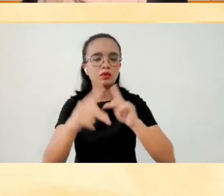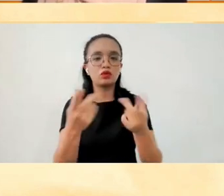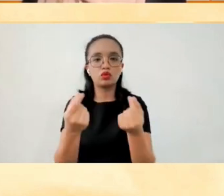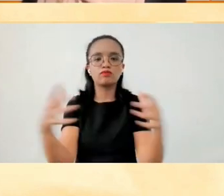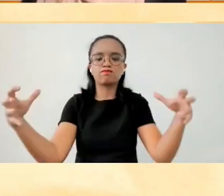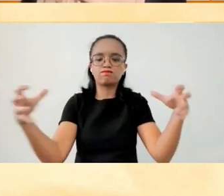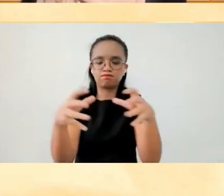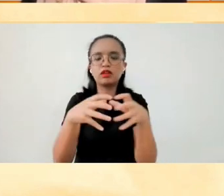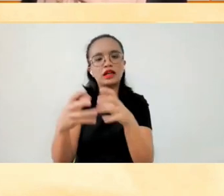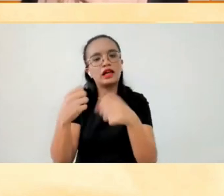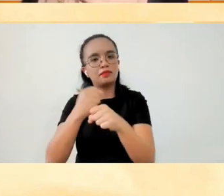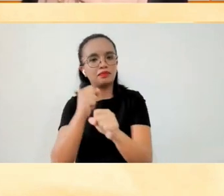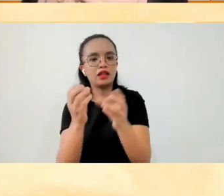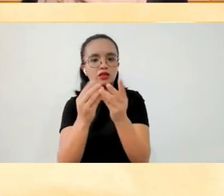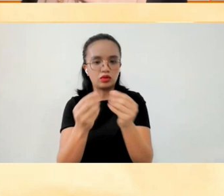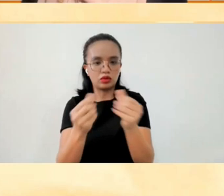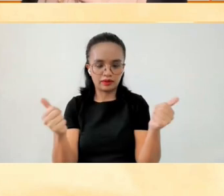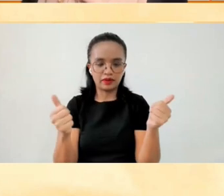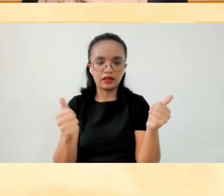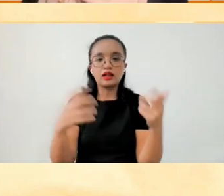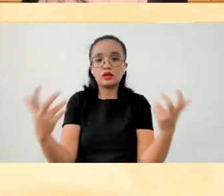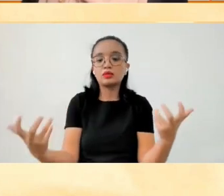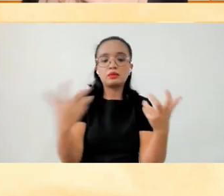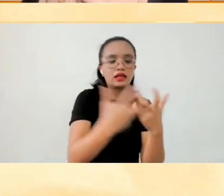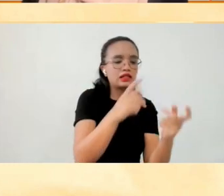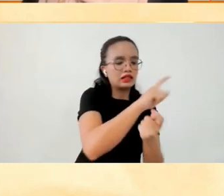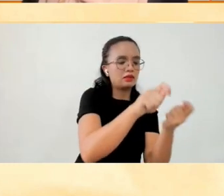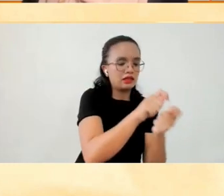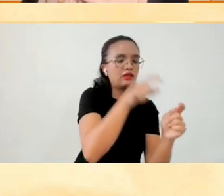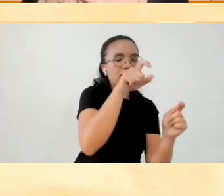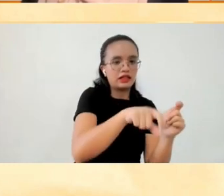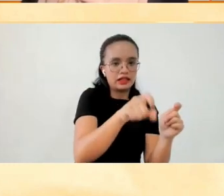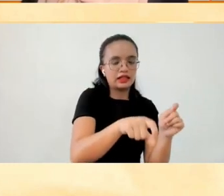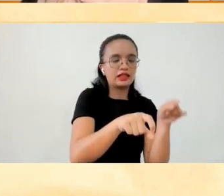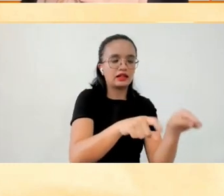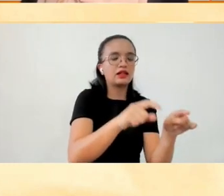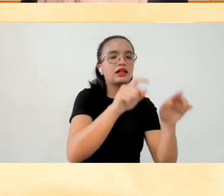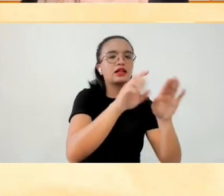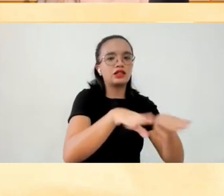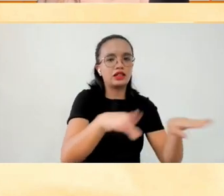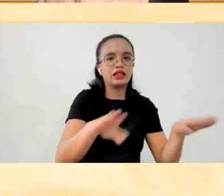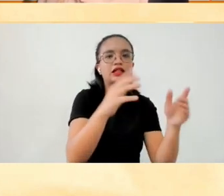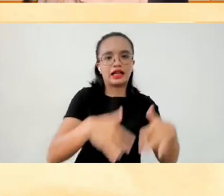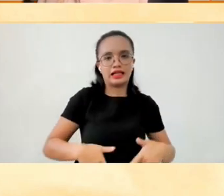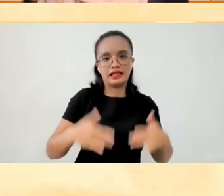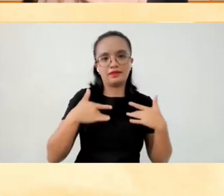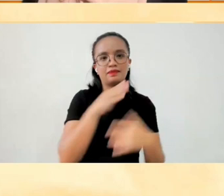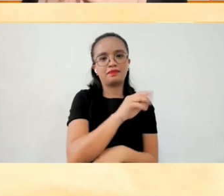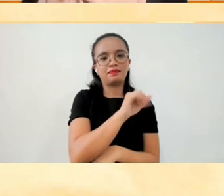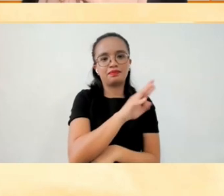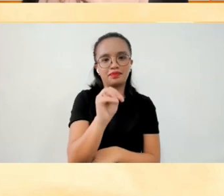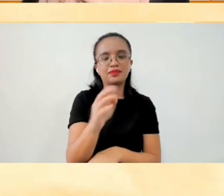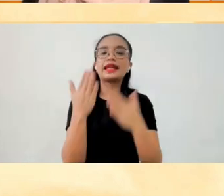solutions specific to the needs of Bangsamoro children. So, thank you very much for